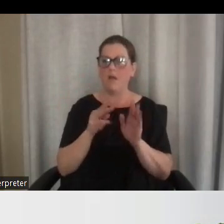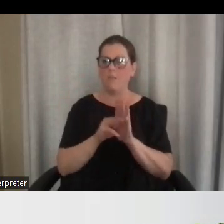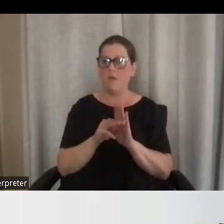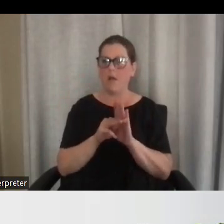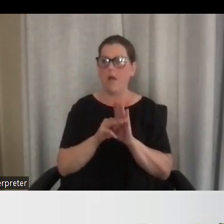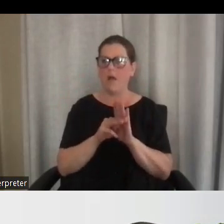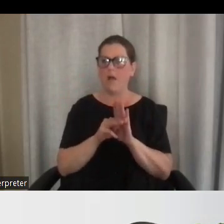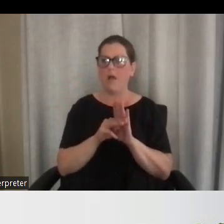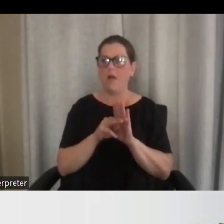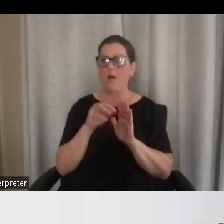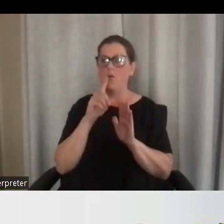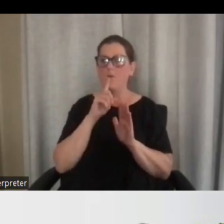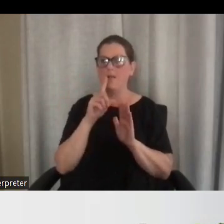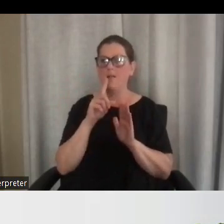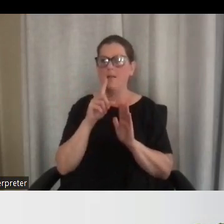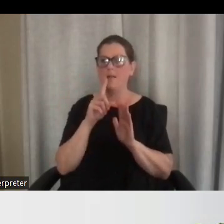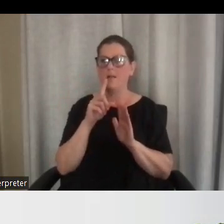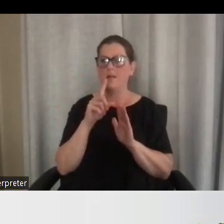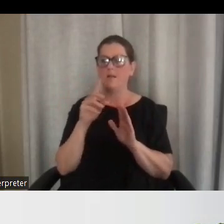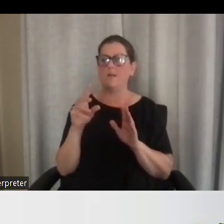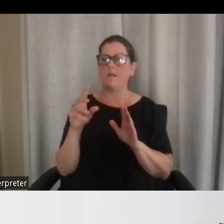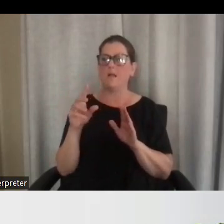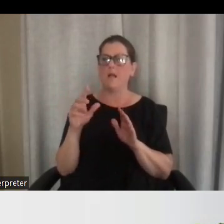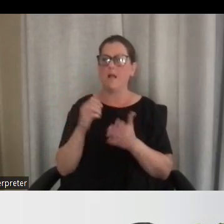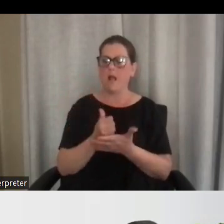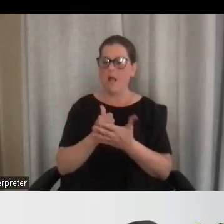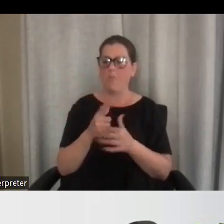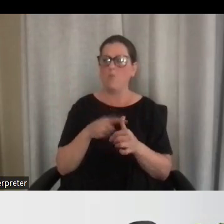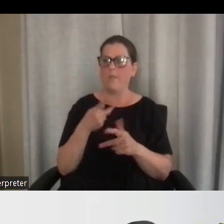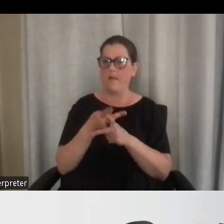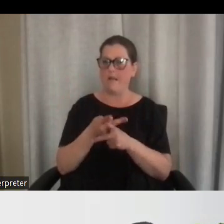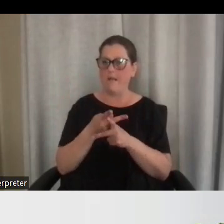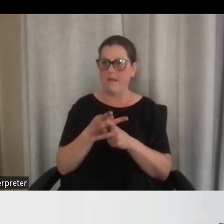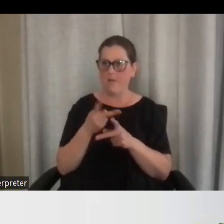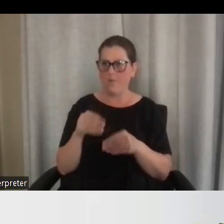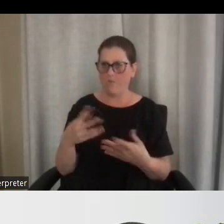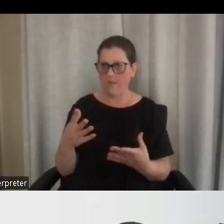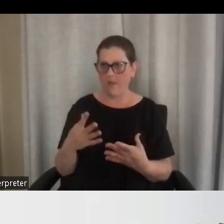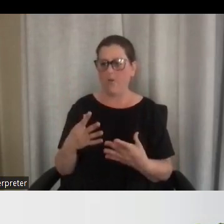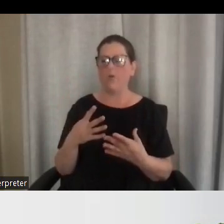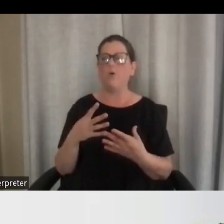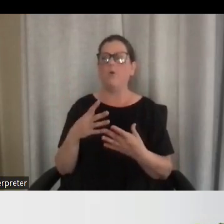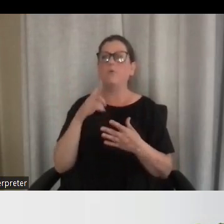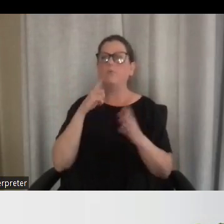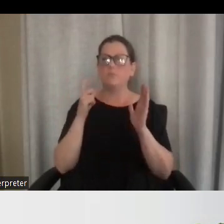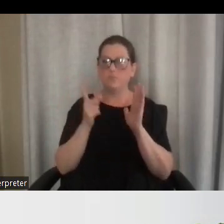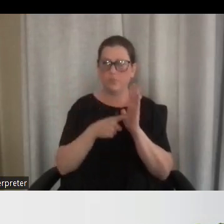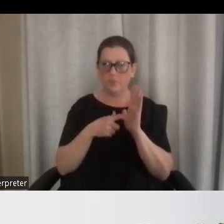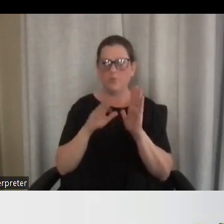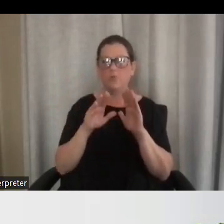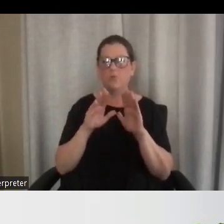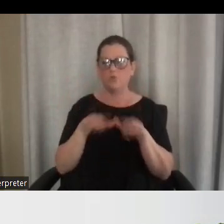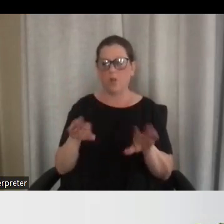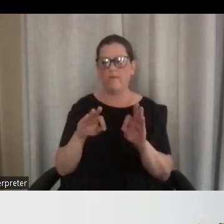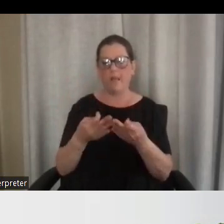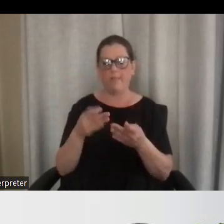serve as a way for primary care providers to identify children and families in need